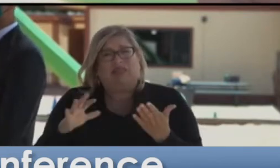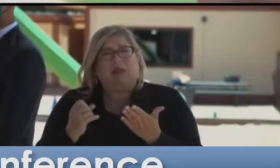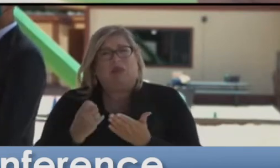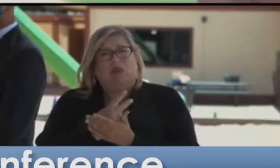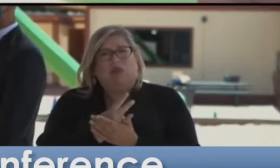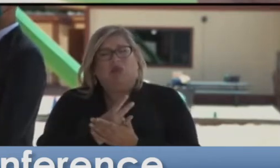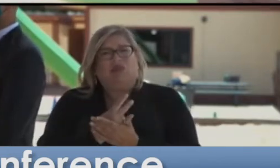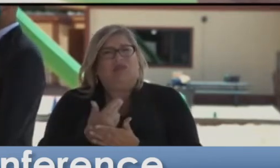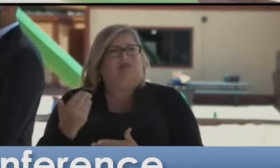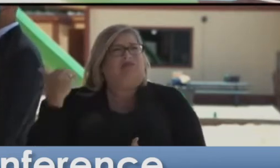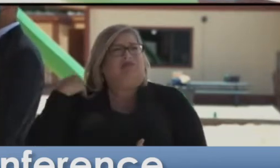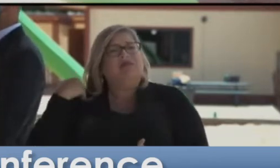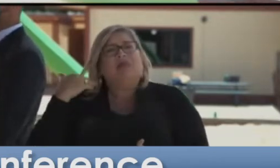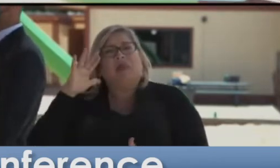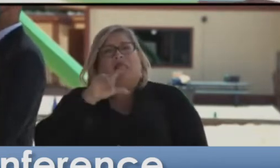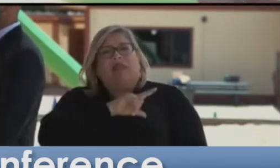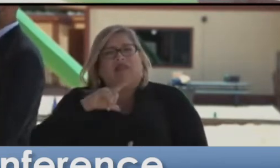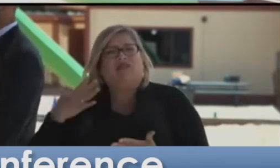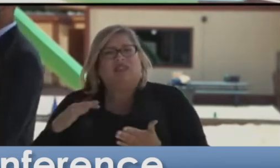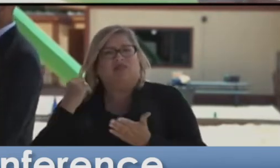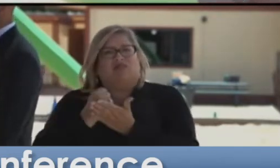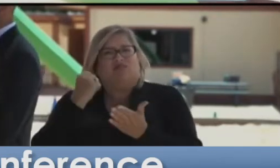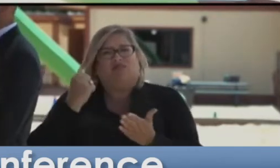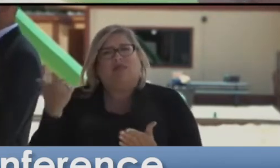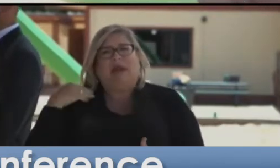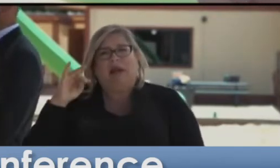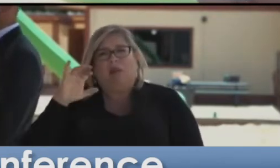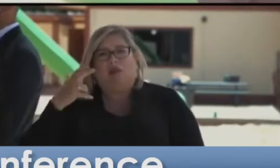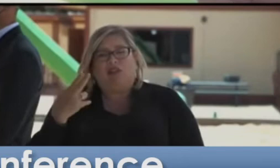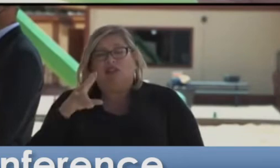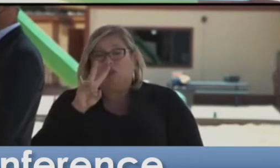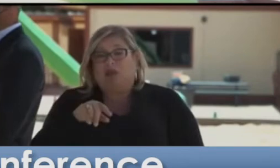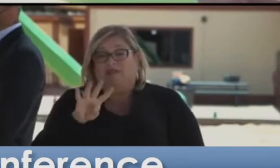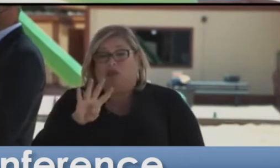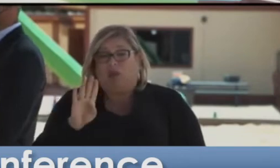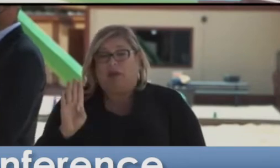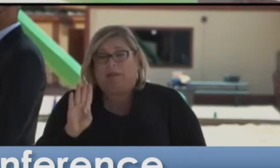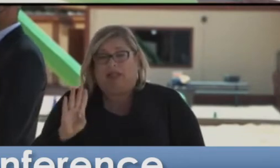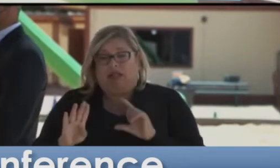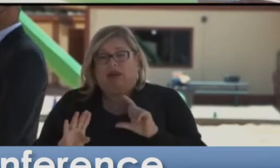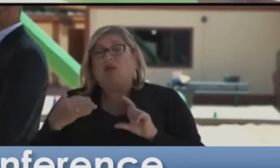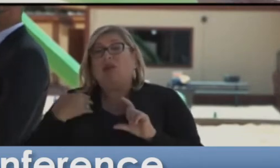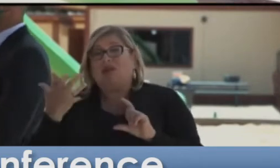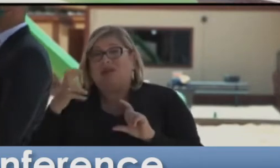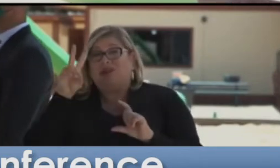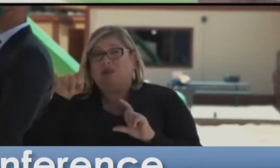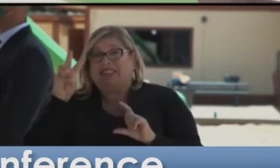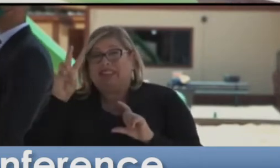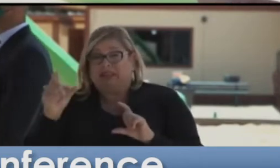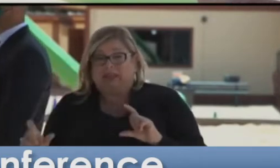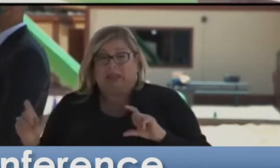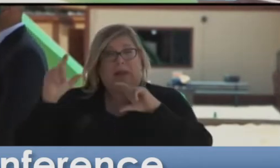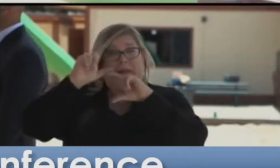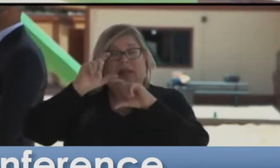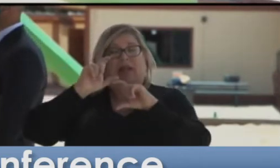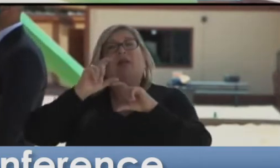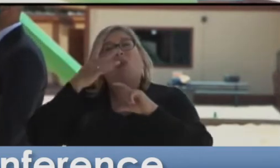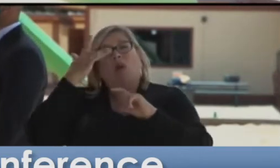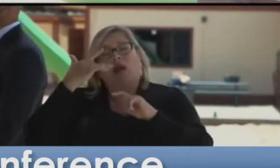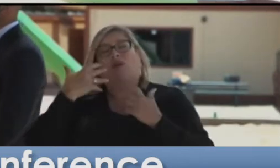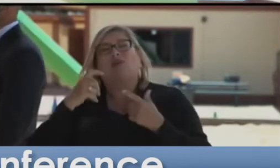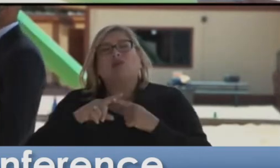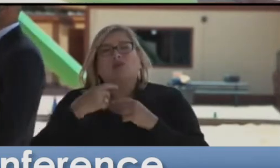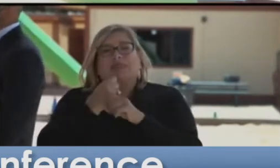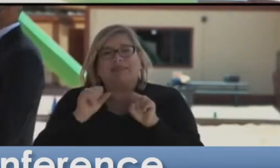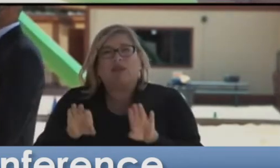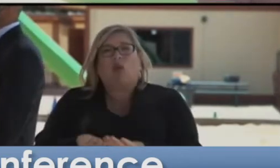was codified and supported by the legislature in March, all around supporting our ability to safely reopen our